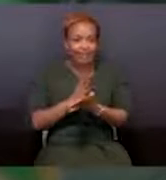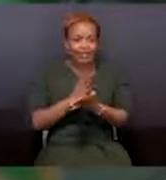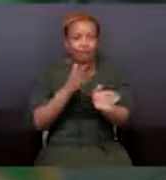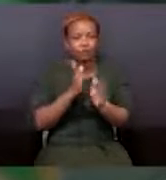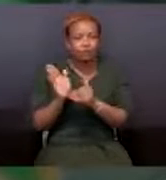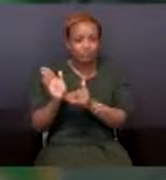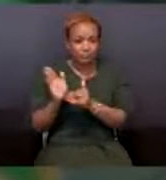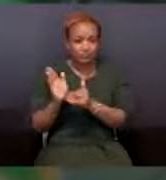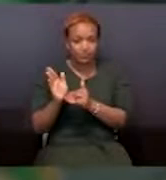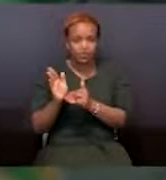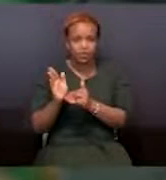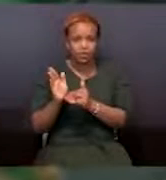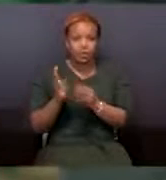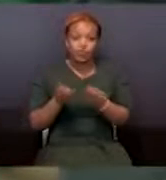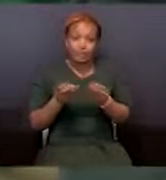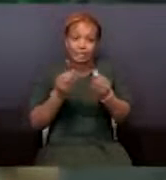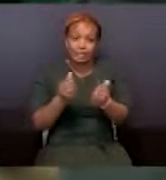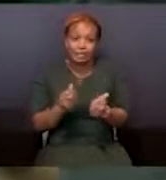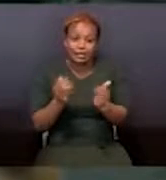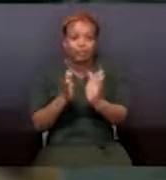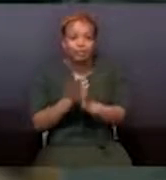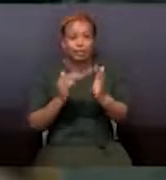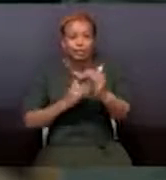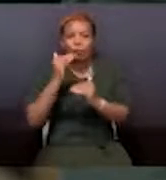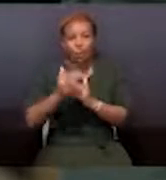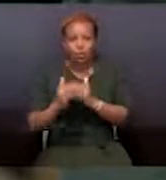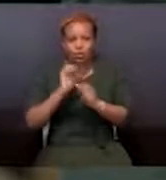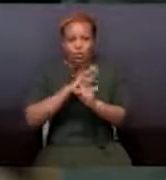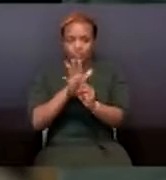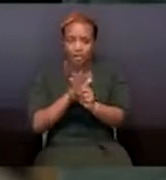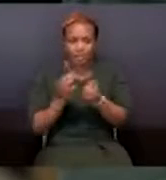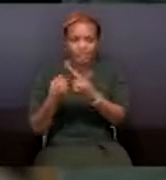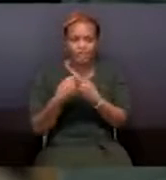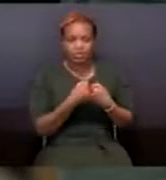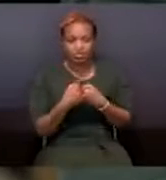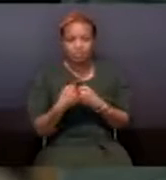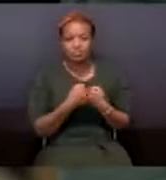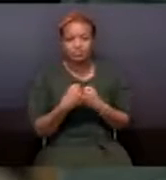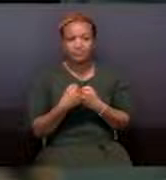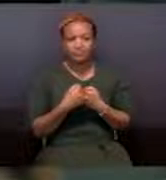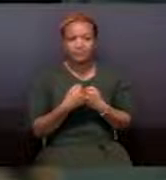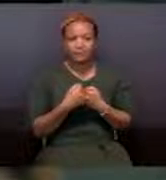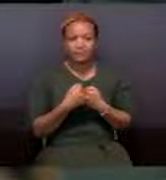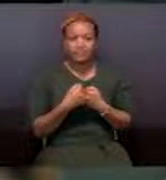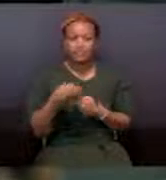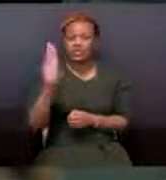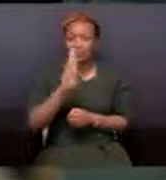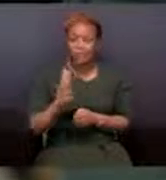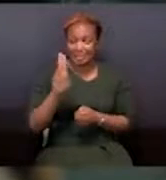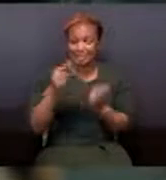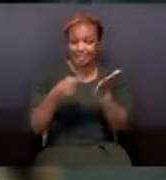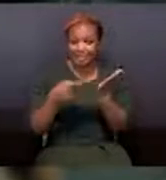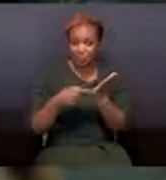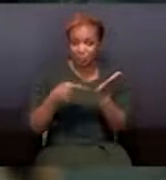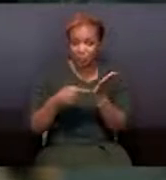opportunity of dealing with post-COVID challenges is using technology to reach